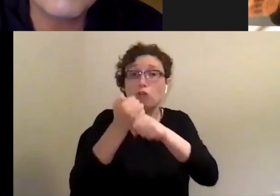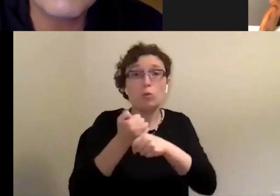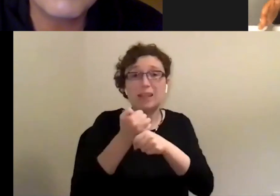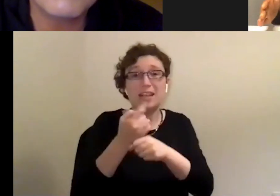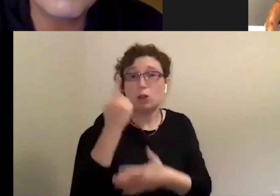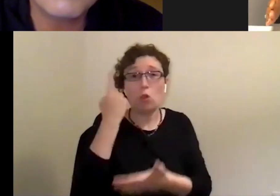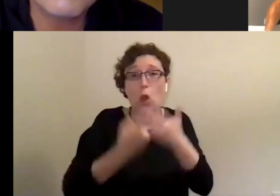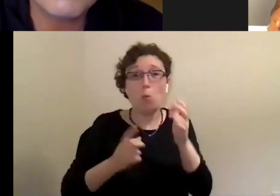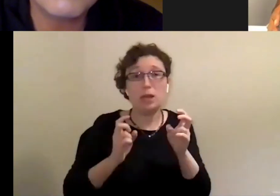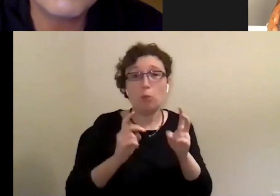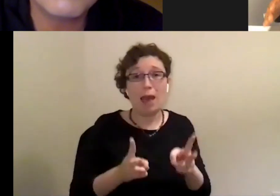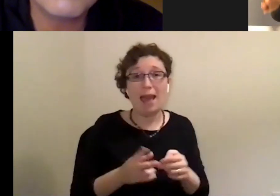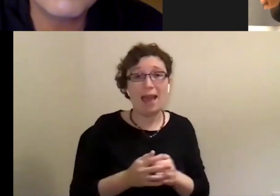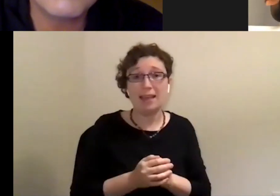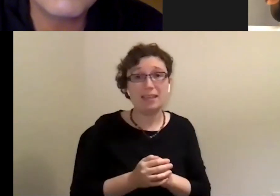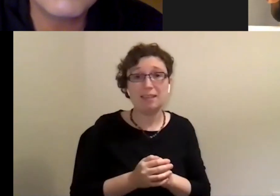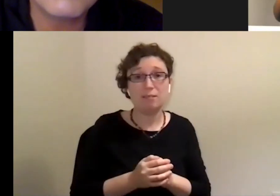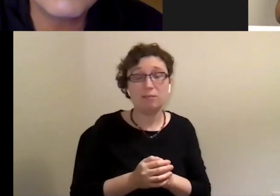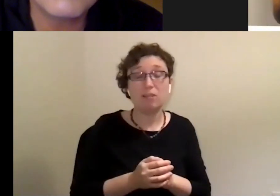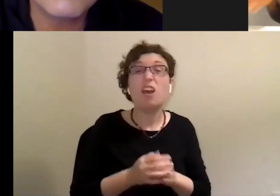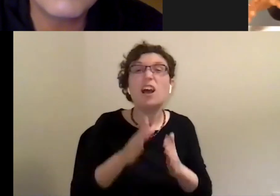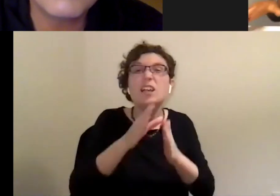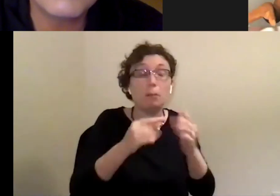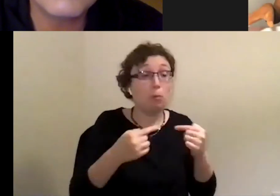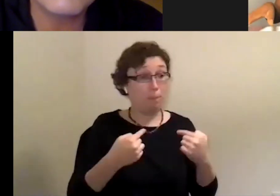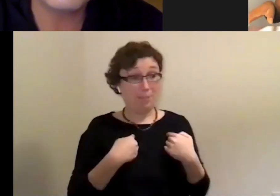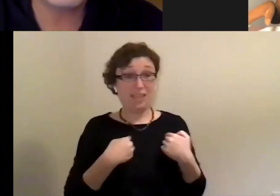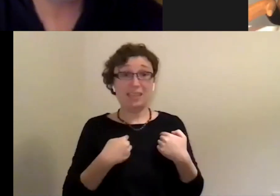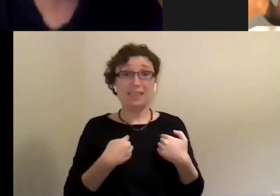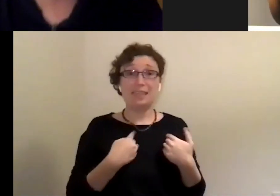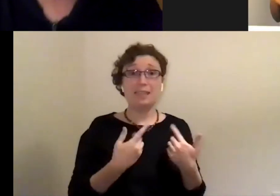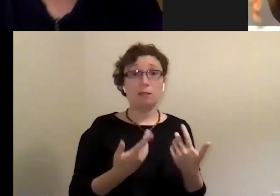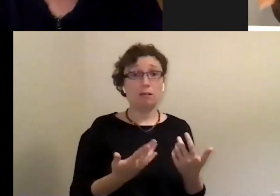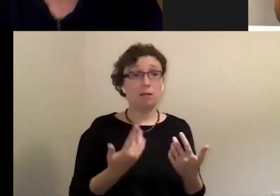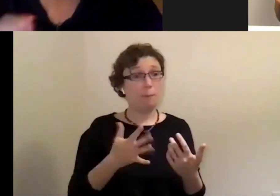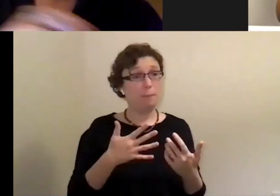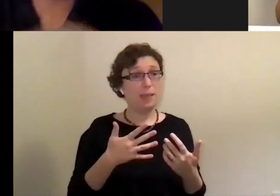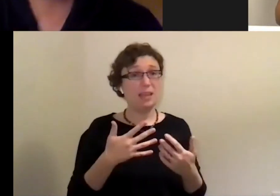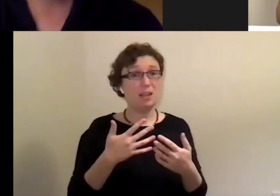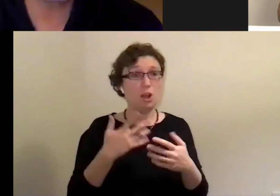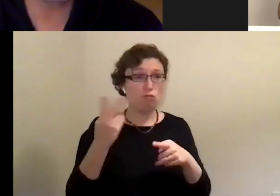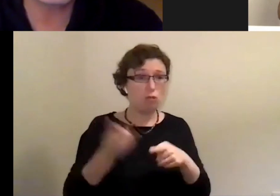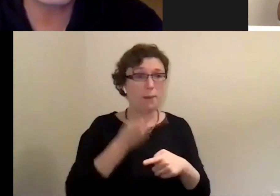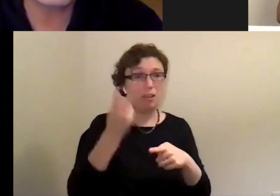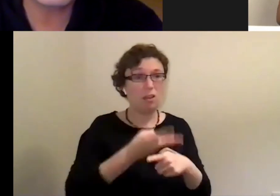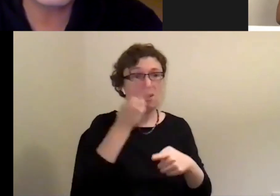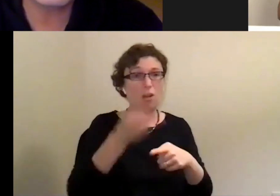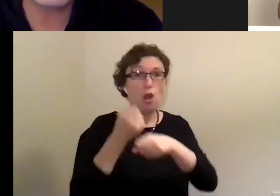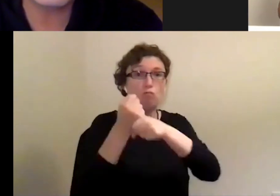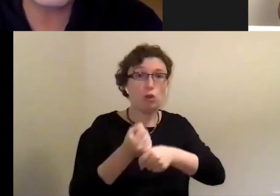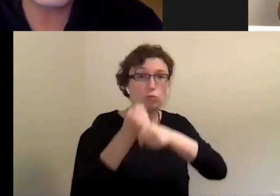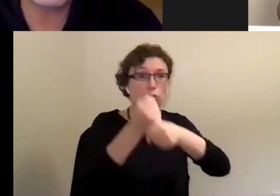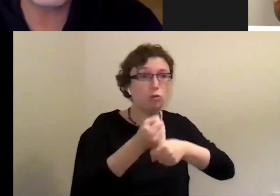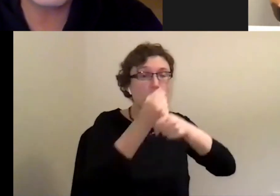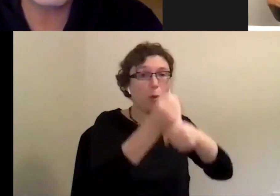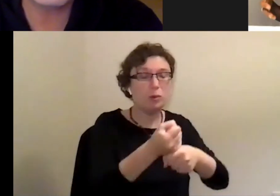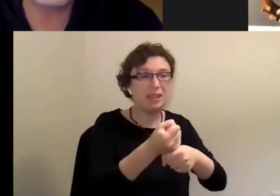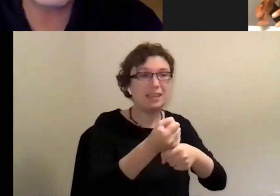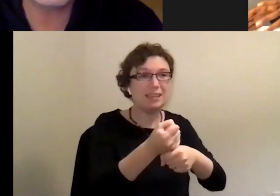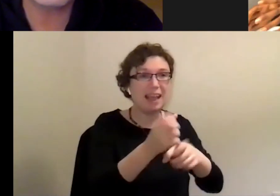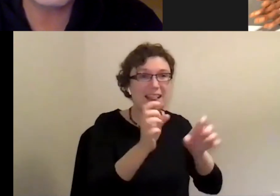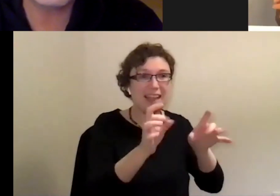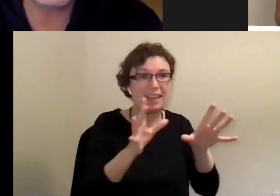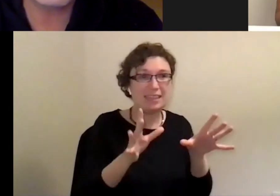just continued doing protests and didn't approach schools and didn't respond to schools contacting me, those are where the real